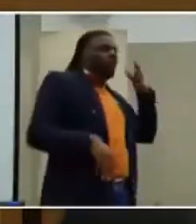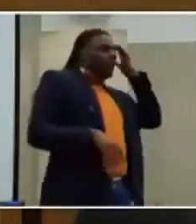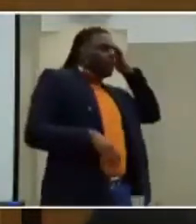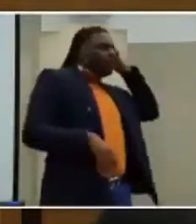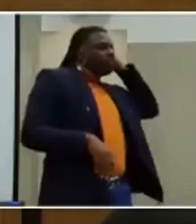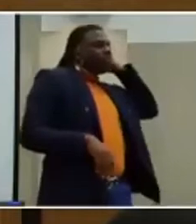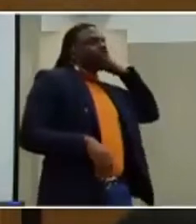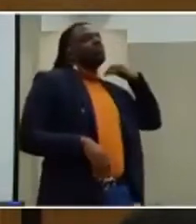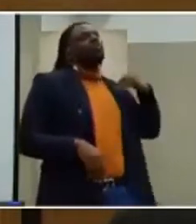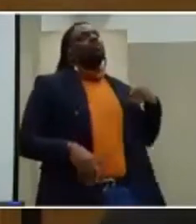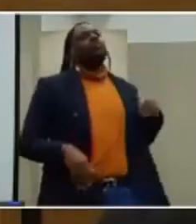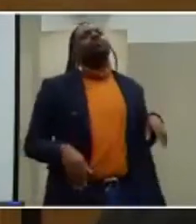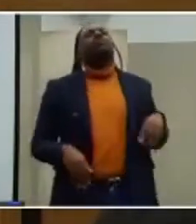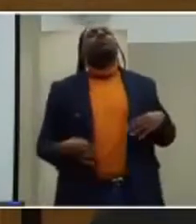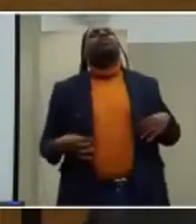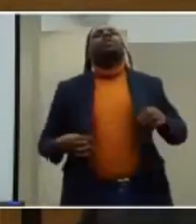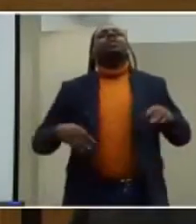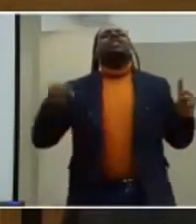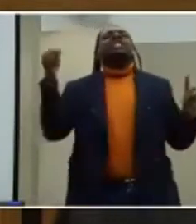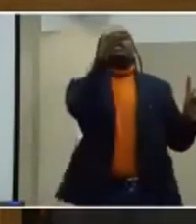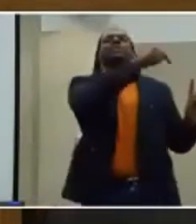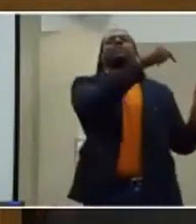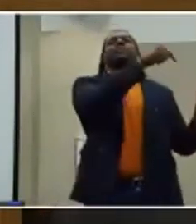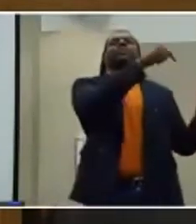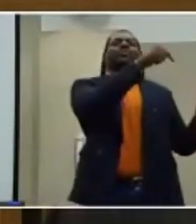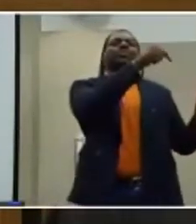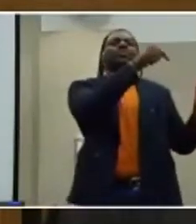And she is, by